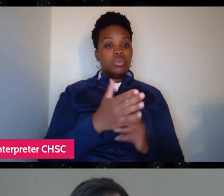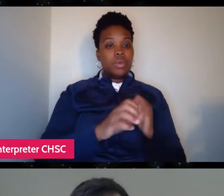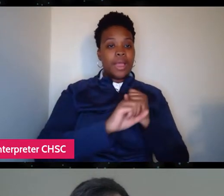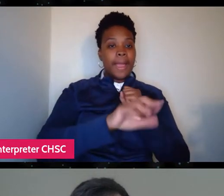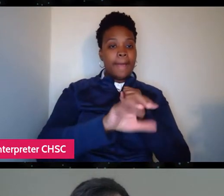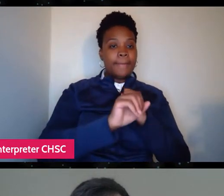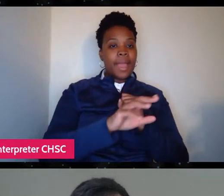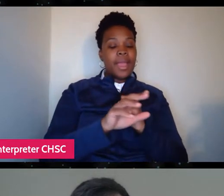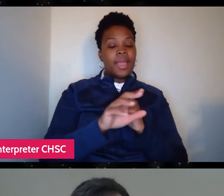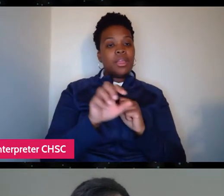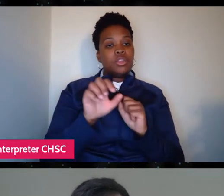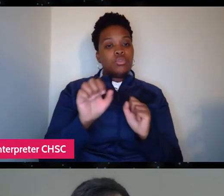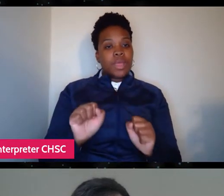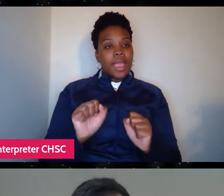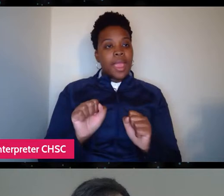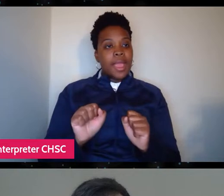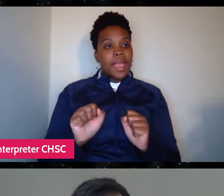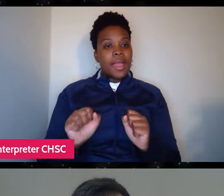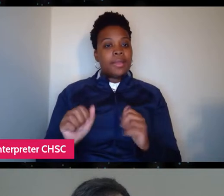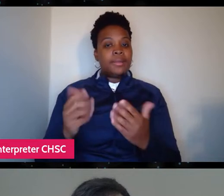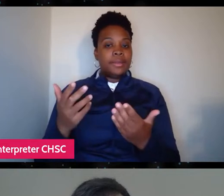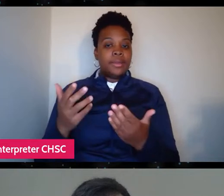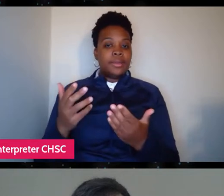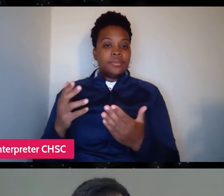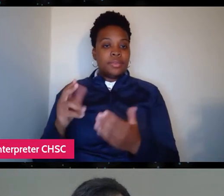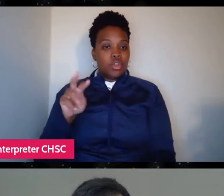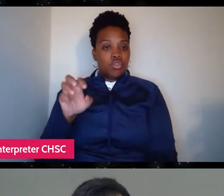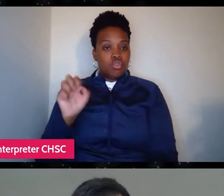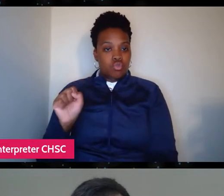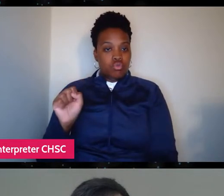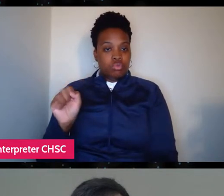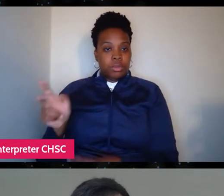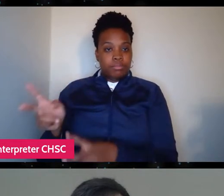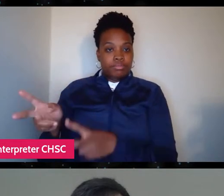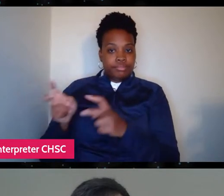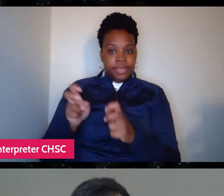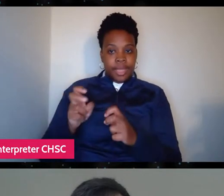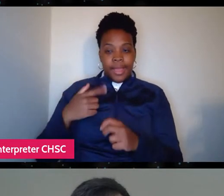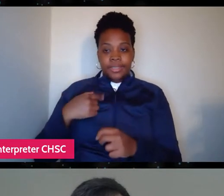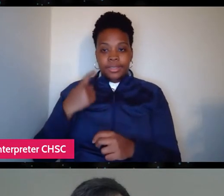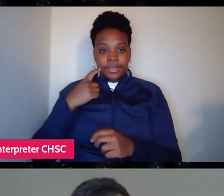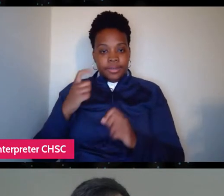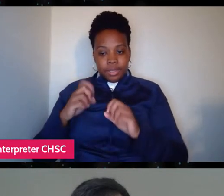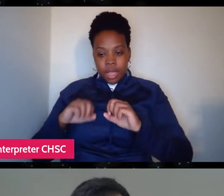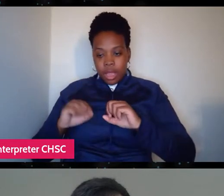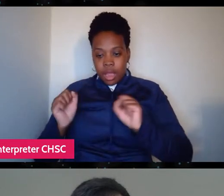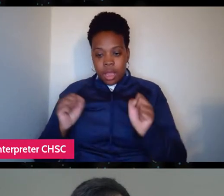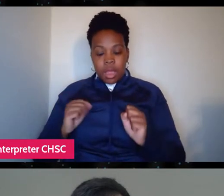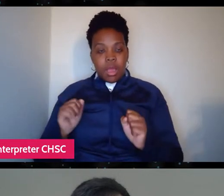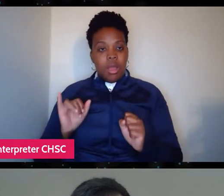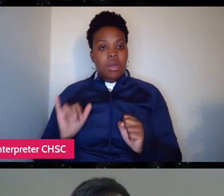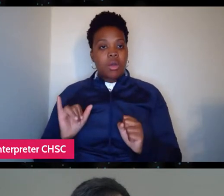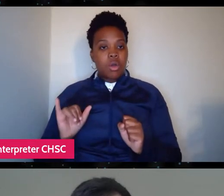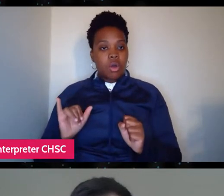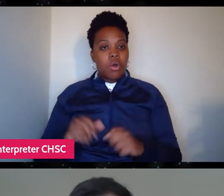leverage, you know, news as it unfolds. Like I mentioned a few minutes ago,